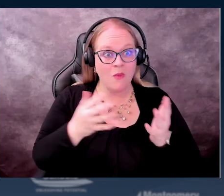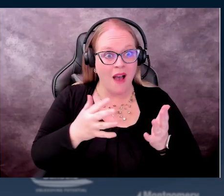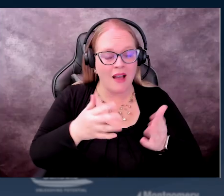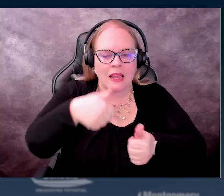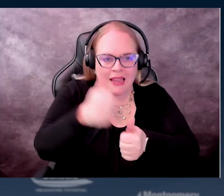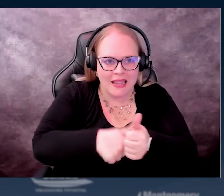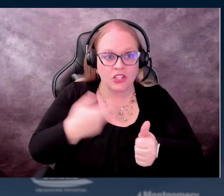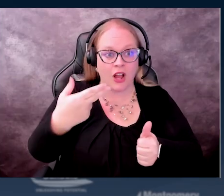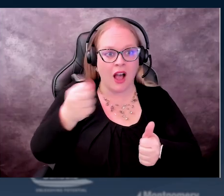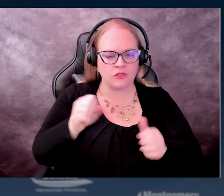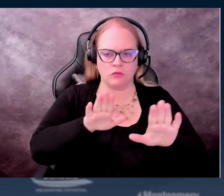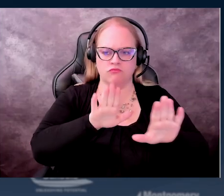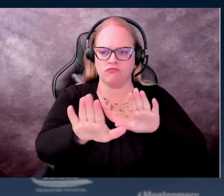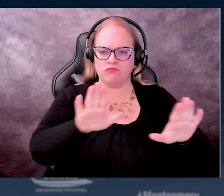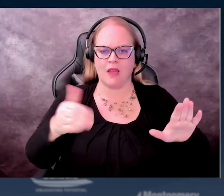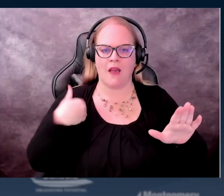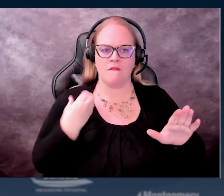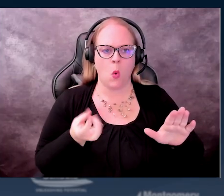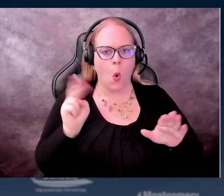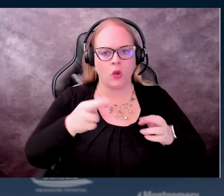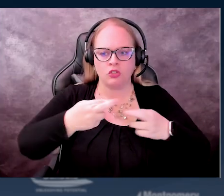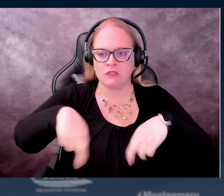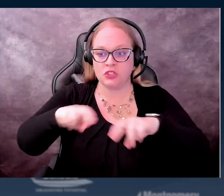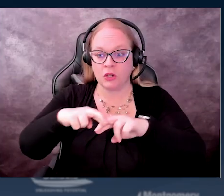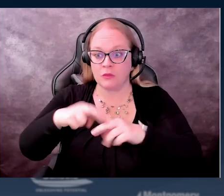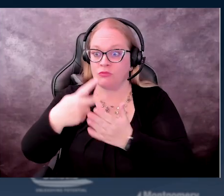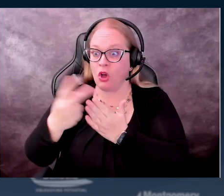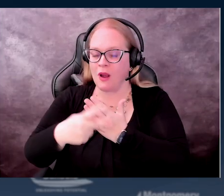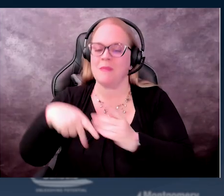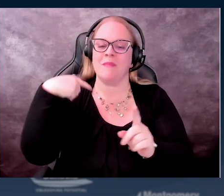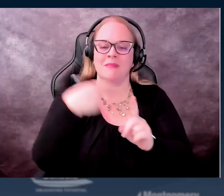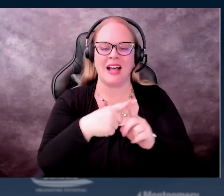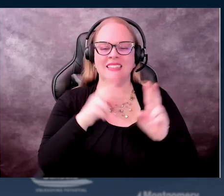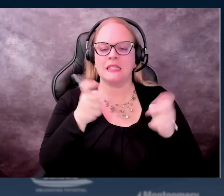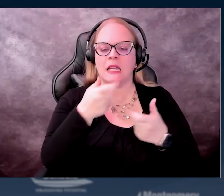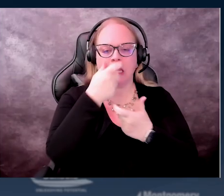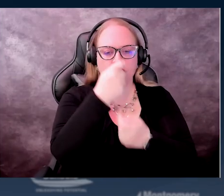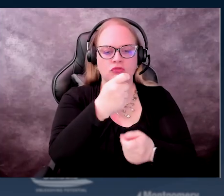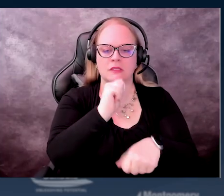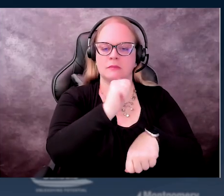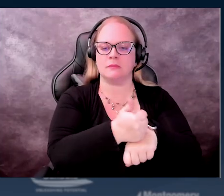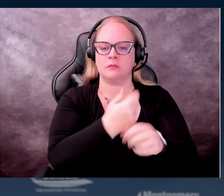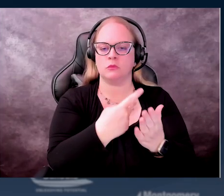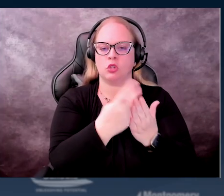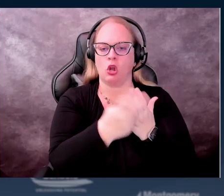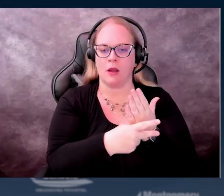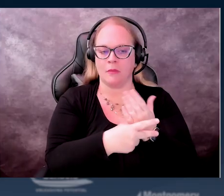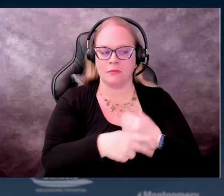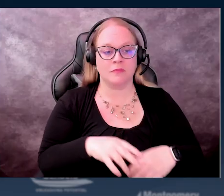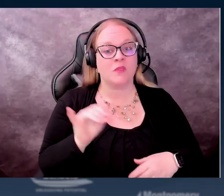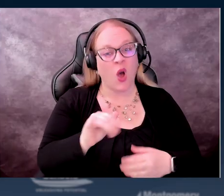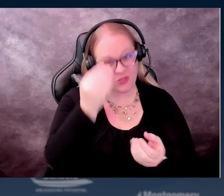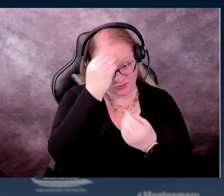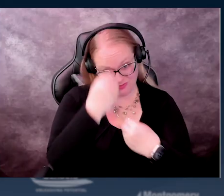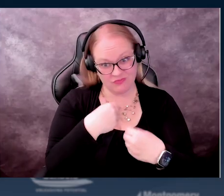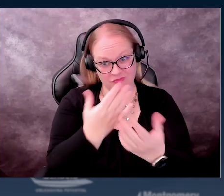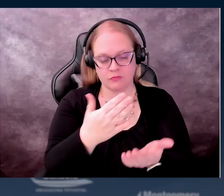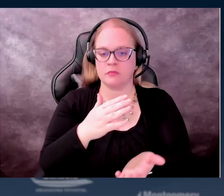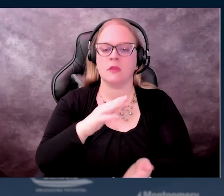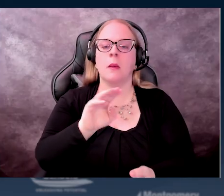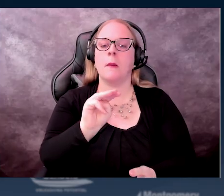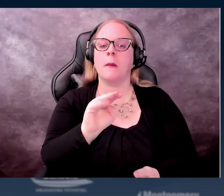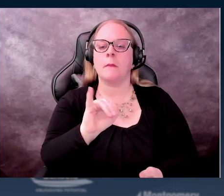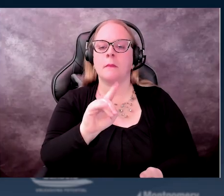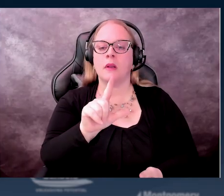program. Another item that you need to be aware of is that we want to offer middle college in each of the 6 regions. Middle college